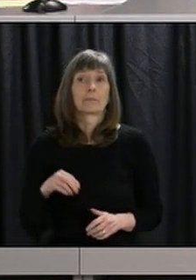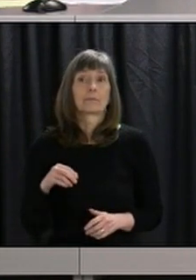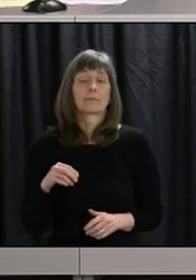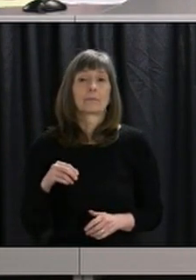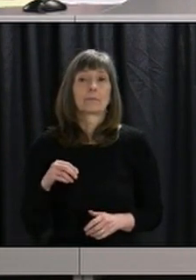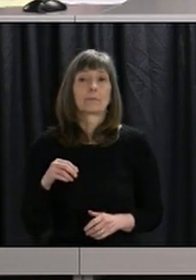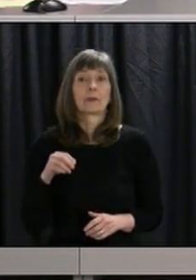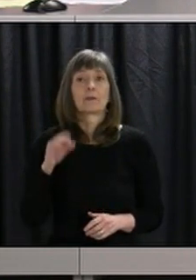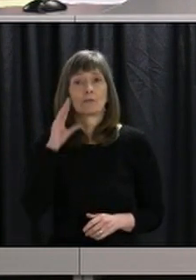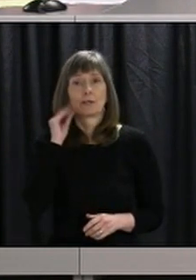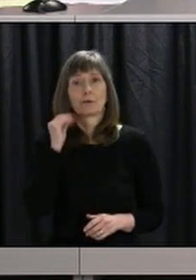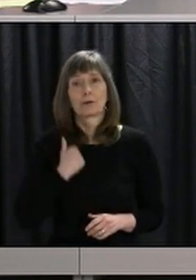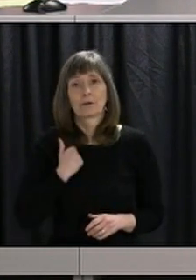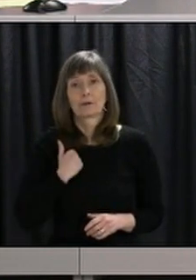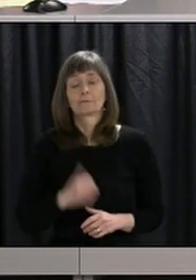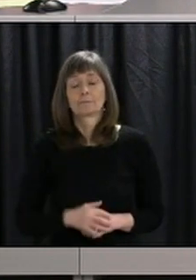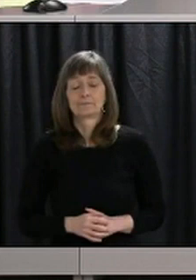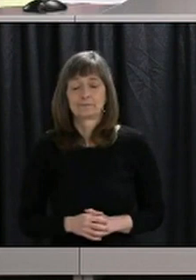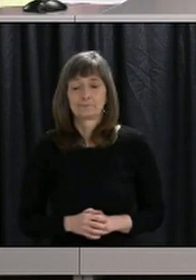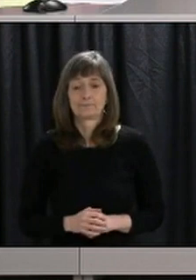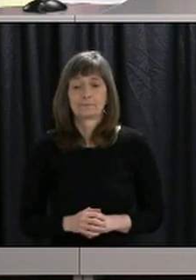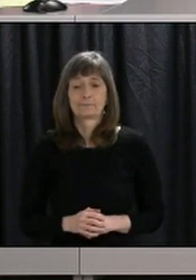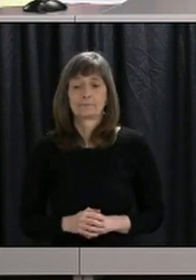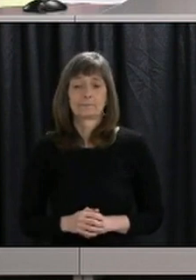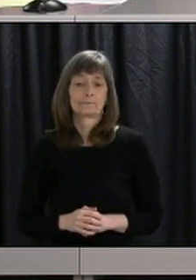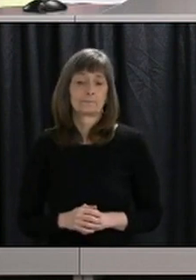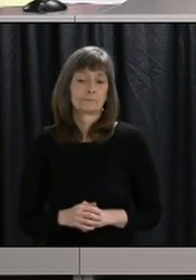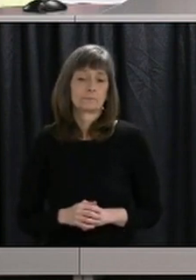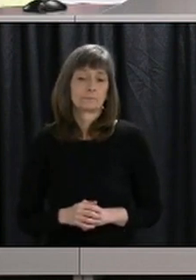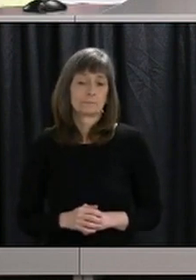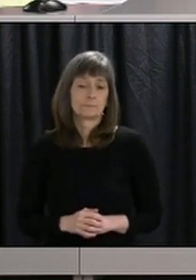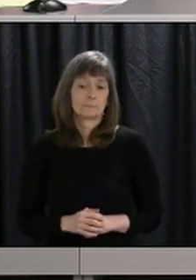Patrick Butler of Radio Canada. Please go ahead.